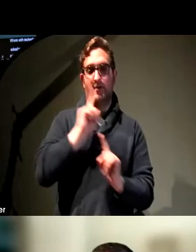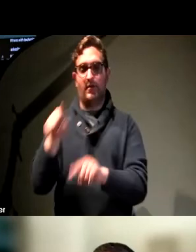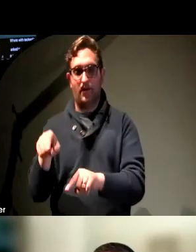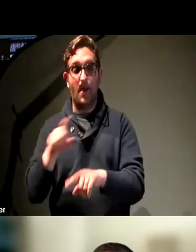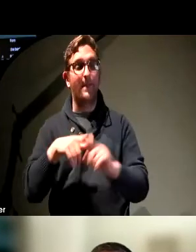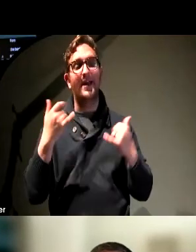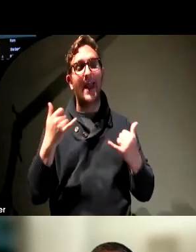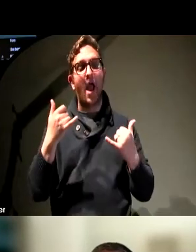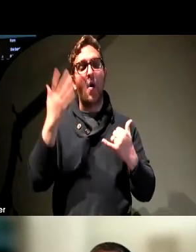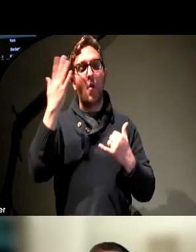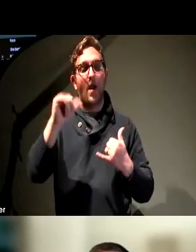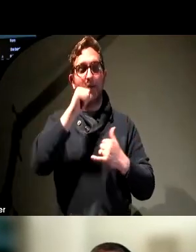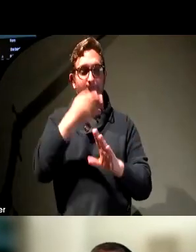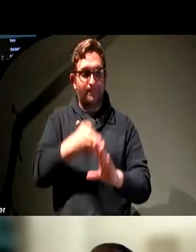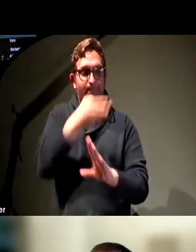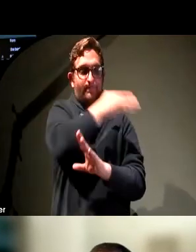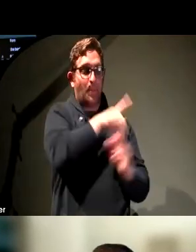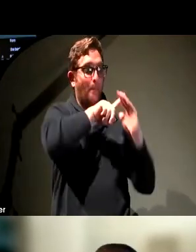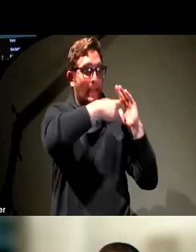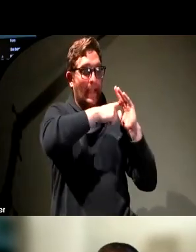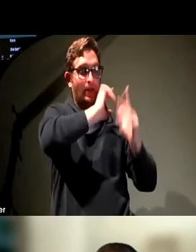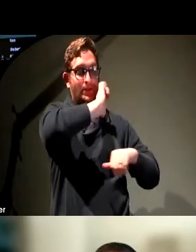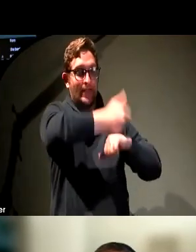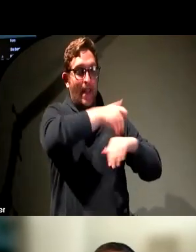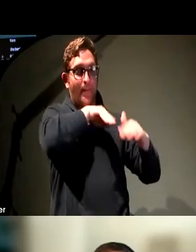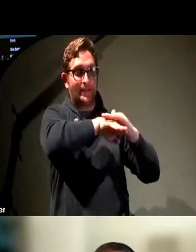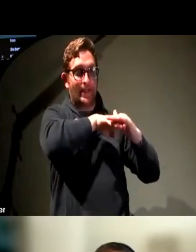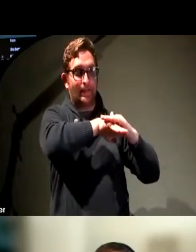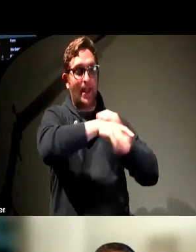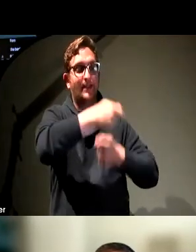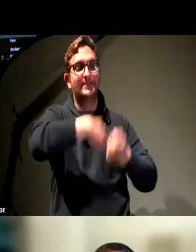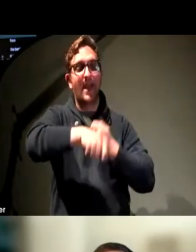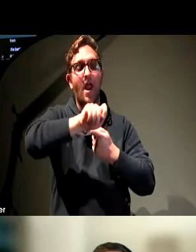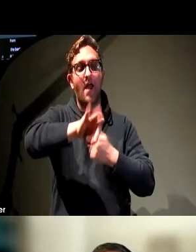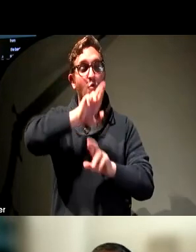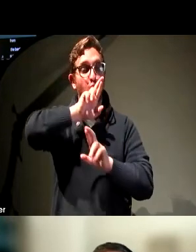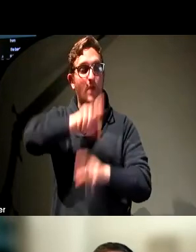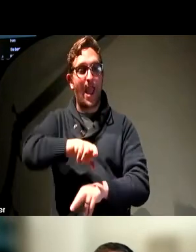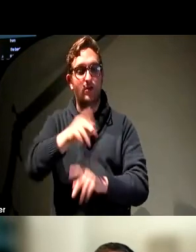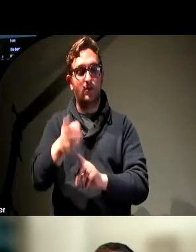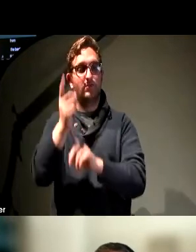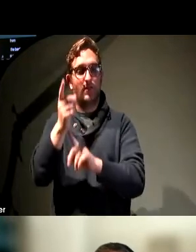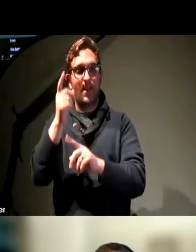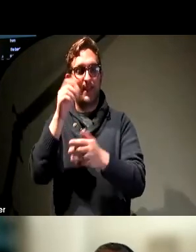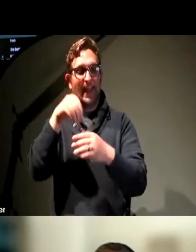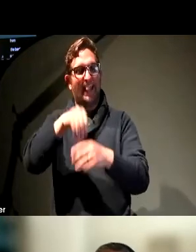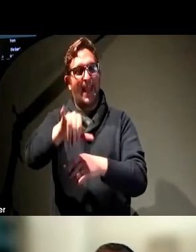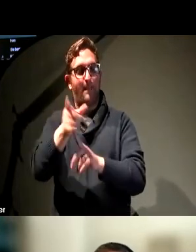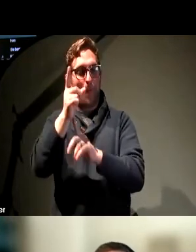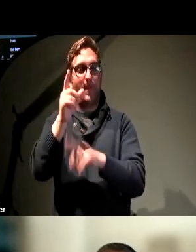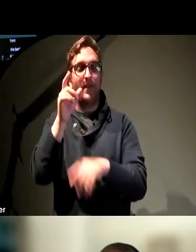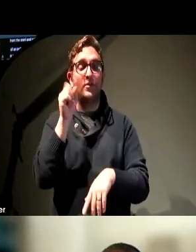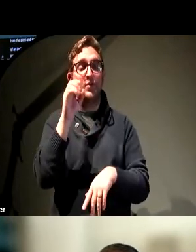to the needs of an individual, whether they're within or, again, outside of the organization. And that can be a fundamental